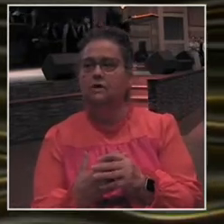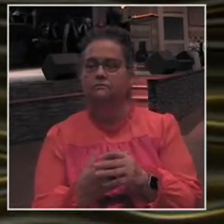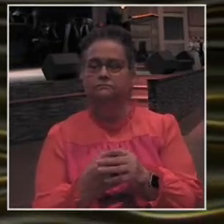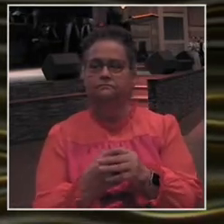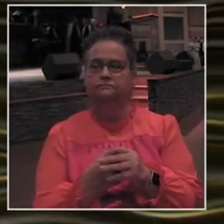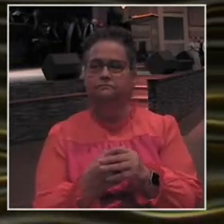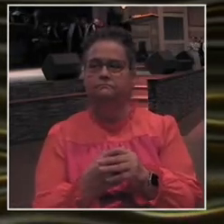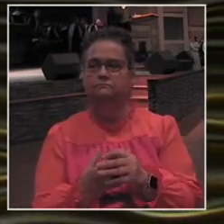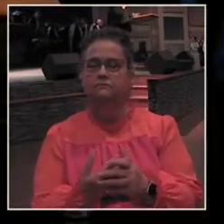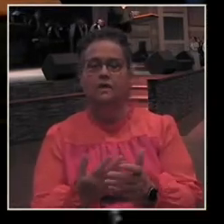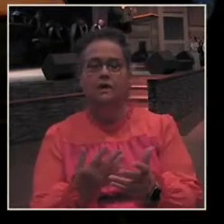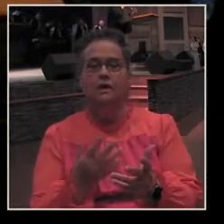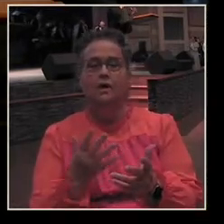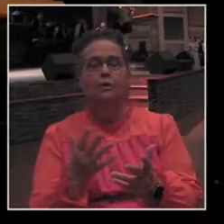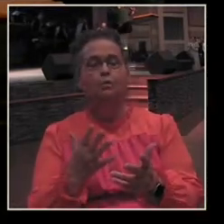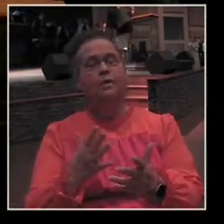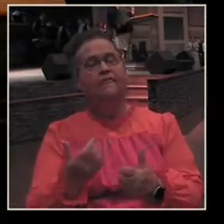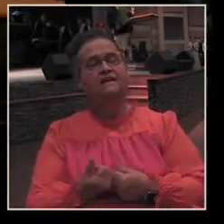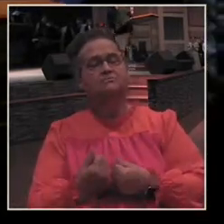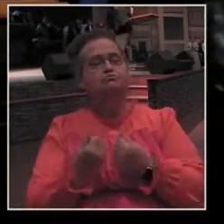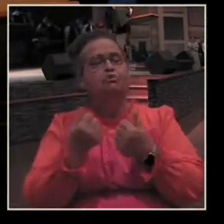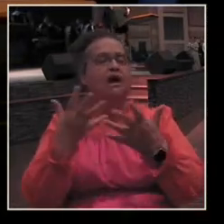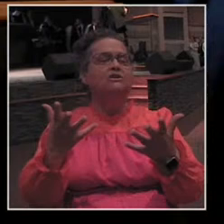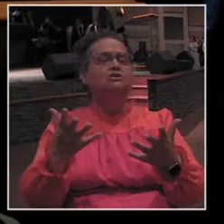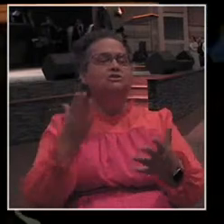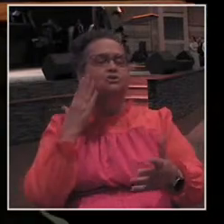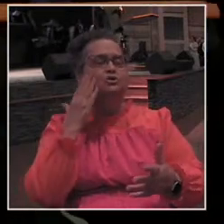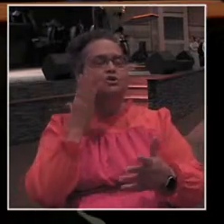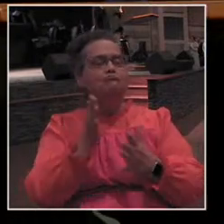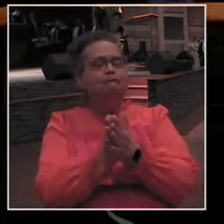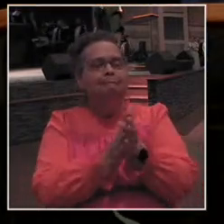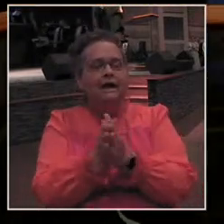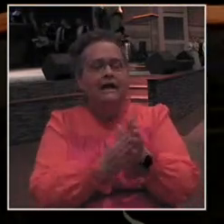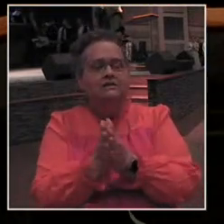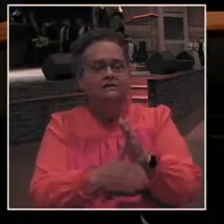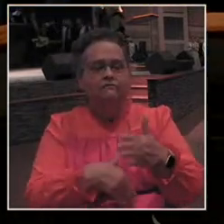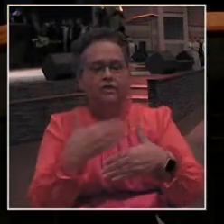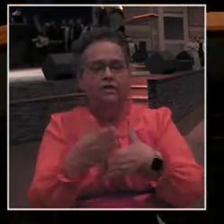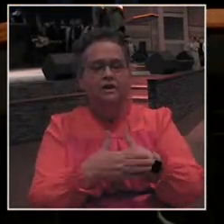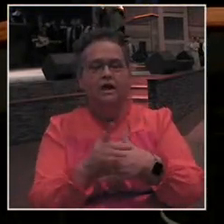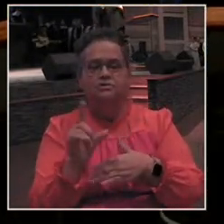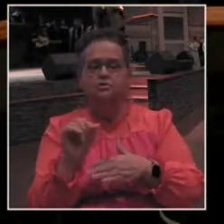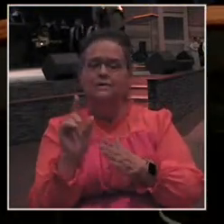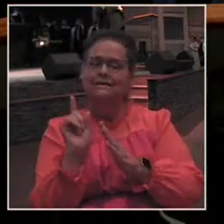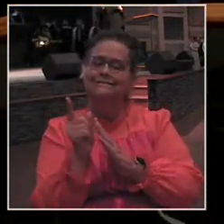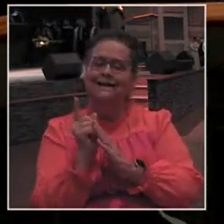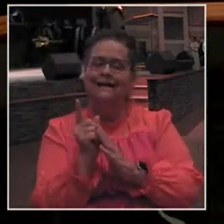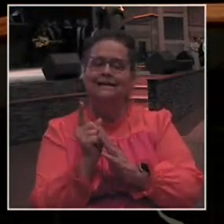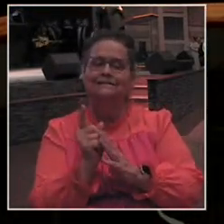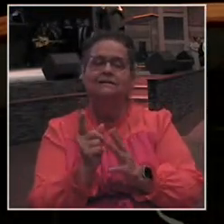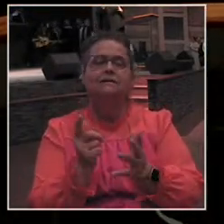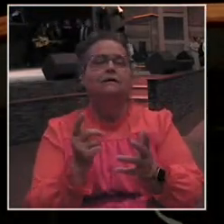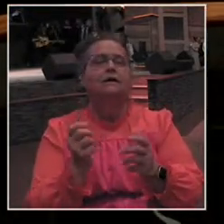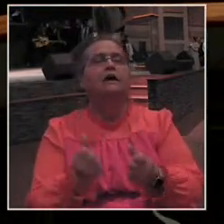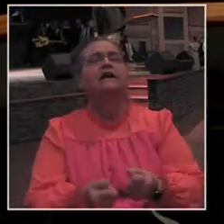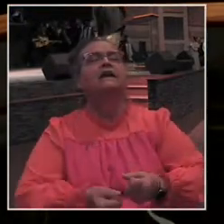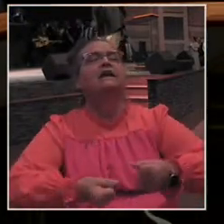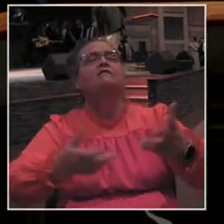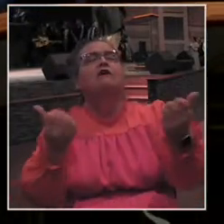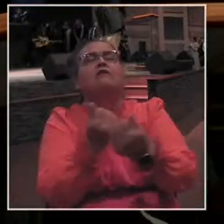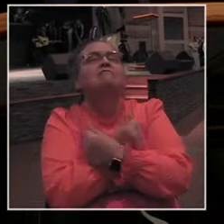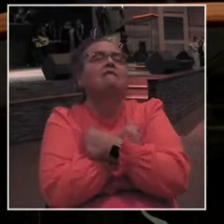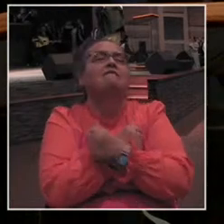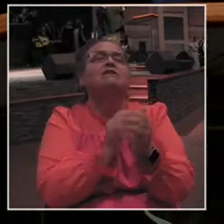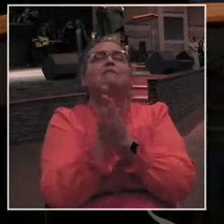their expressions. You can tell that the passion is there. So for the next 20 seconds, let's give our passion to the Lord and tell